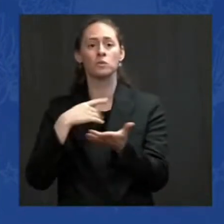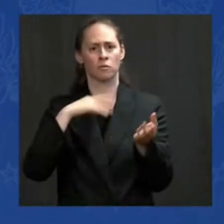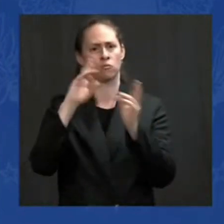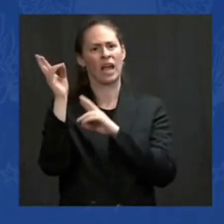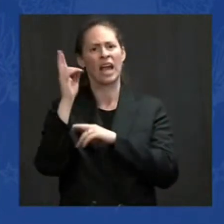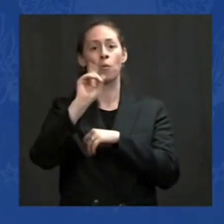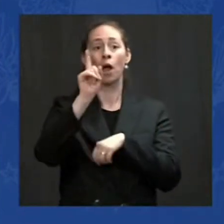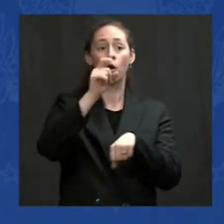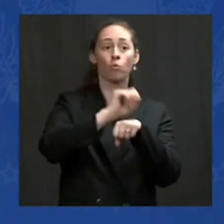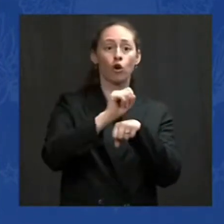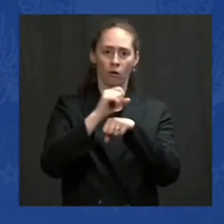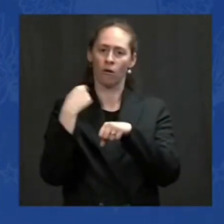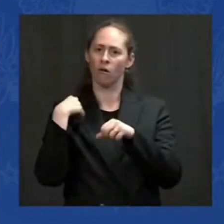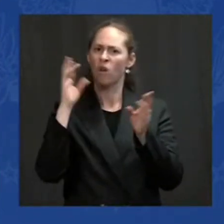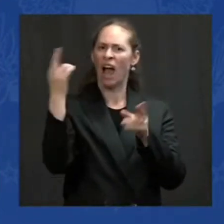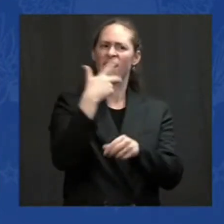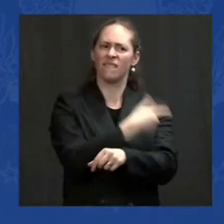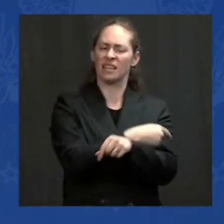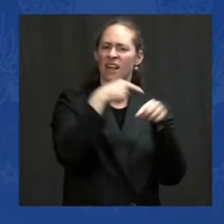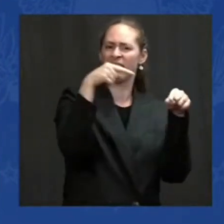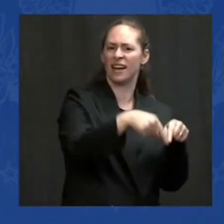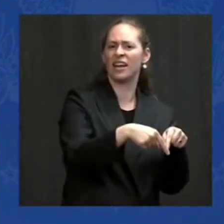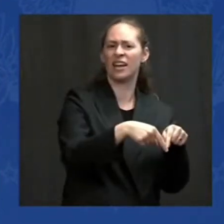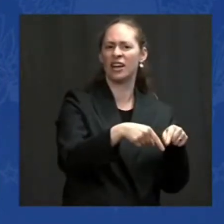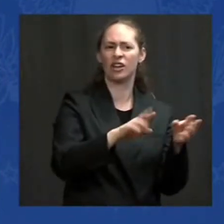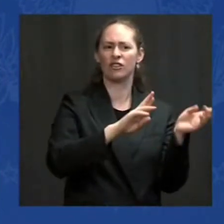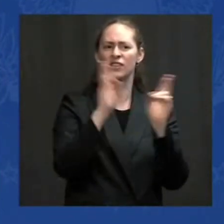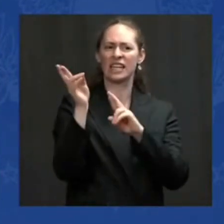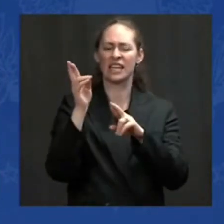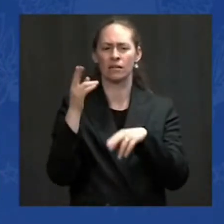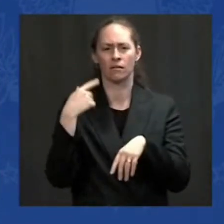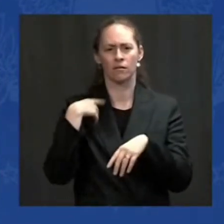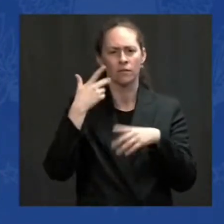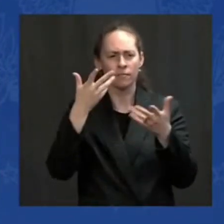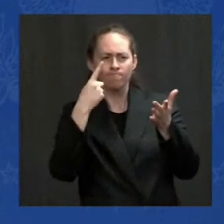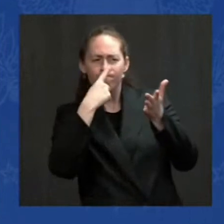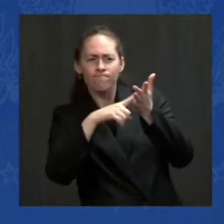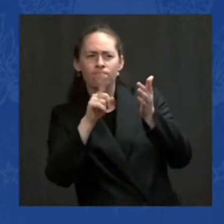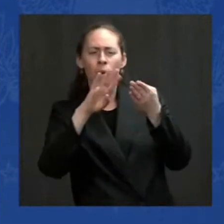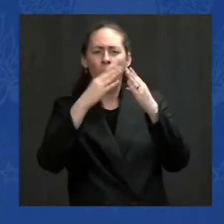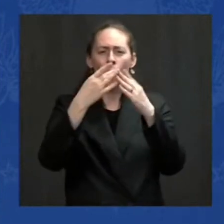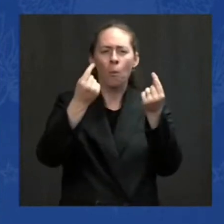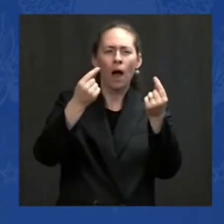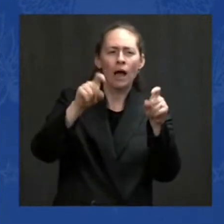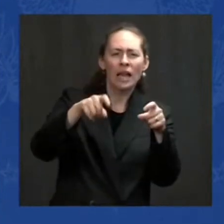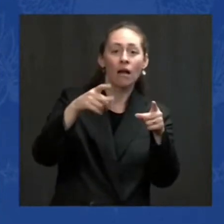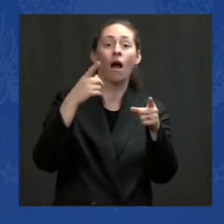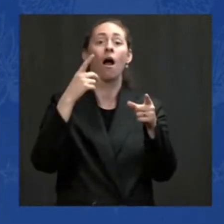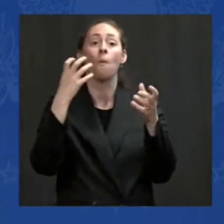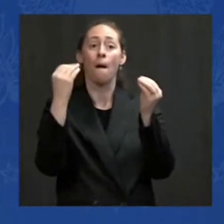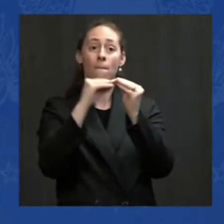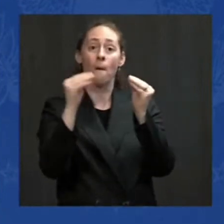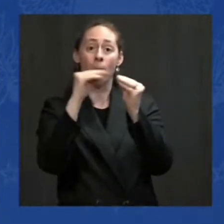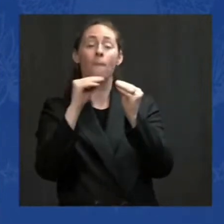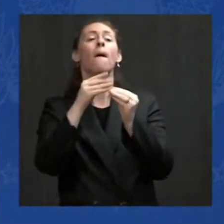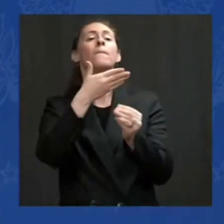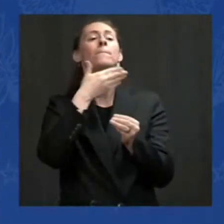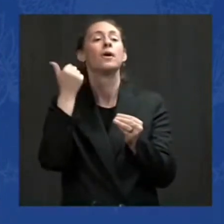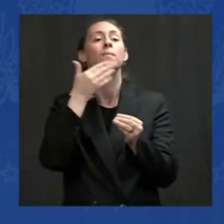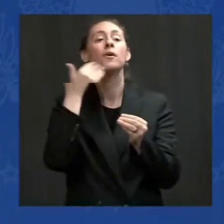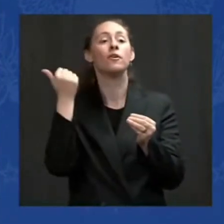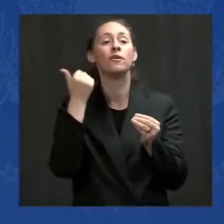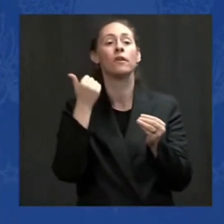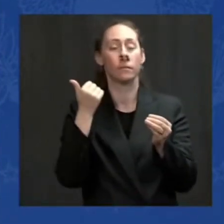At the same time we work with communities to get more shots in arms, we're also mobilizing COVID-19 surge response